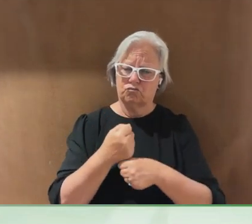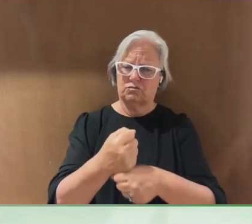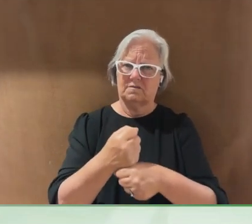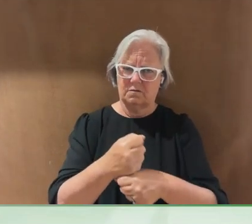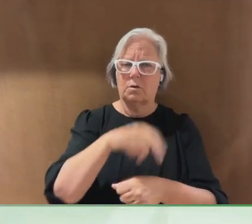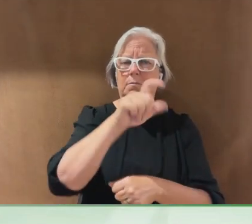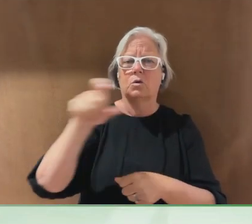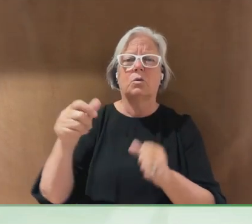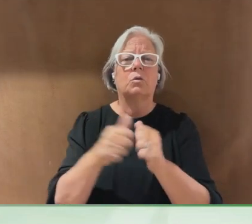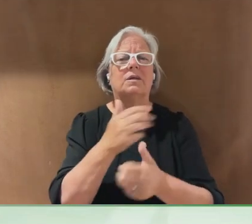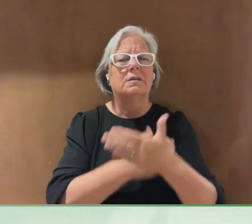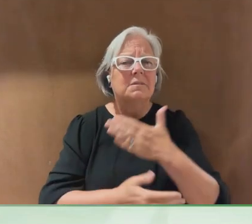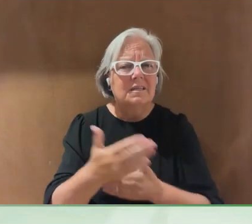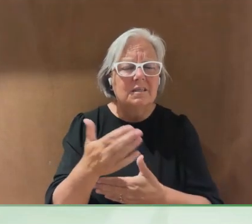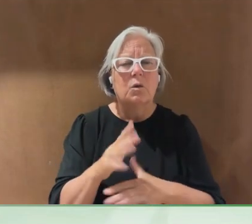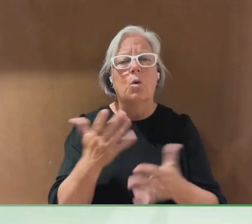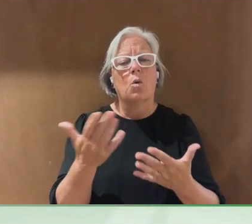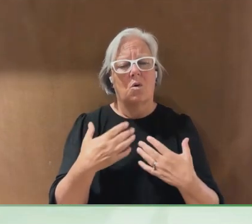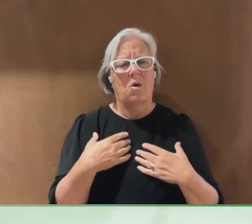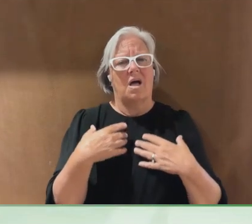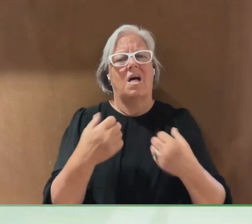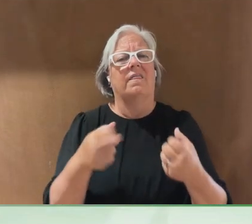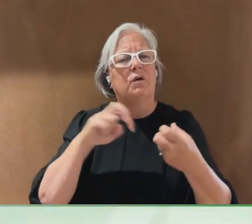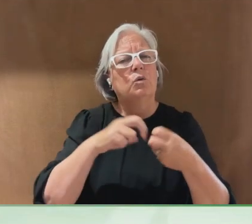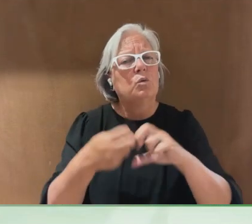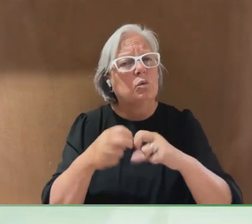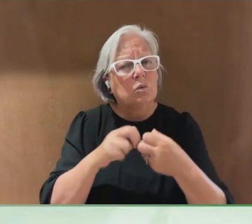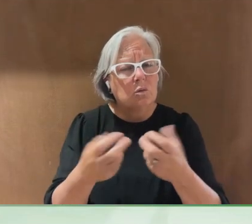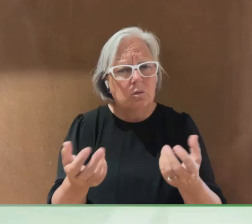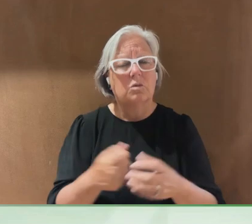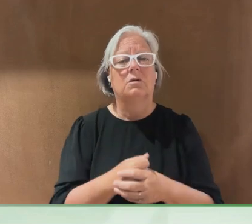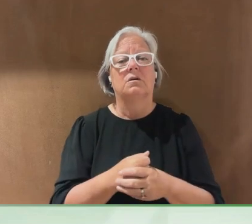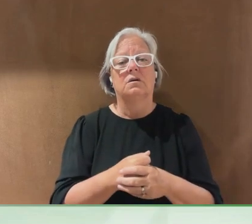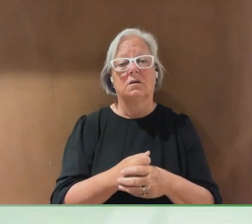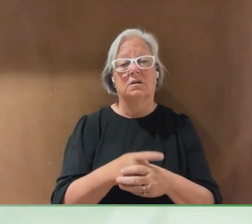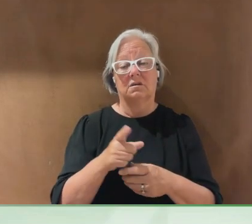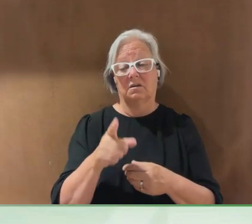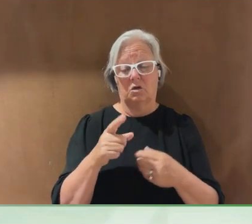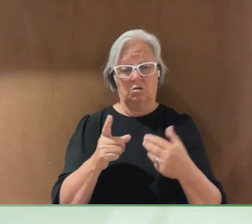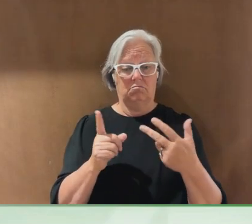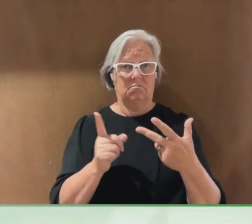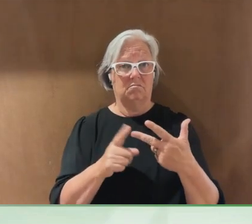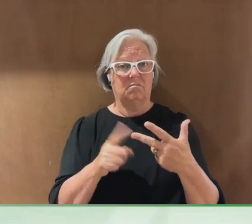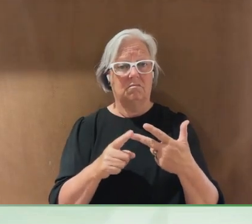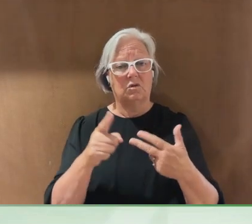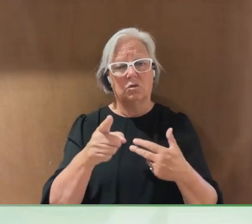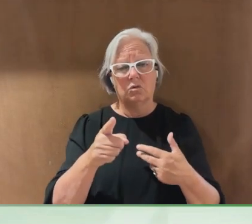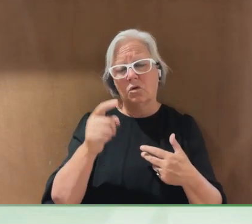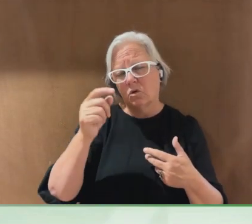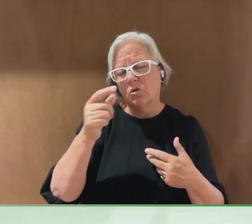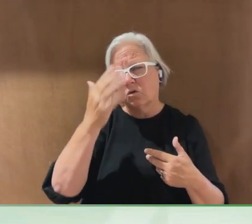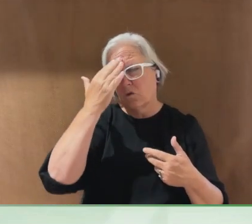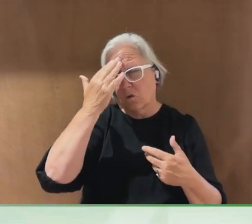health issues. And I think in the third one, it's also recognizing that AI has to work